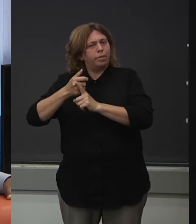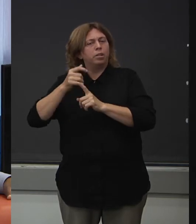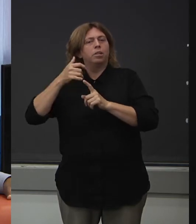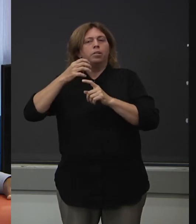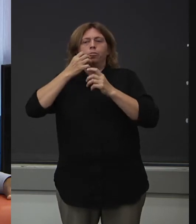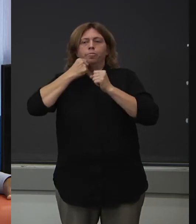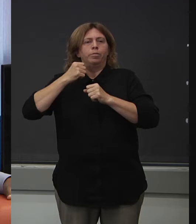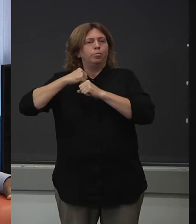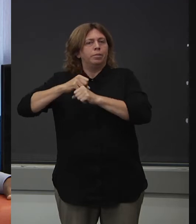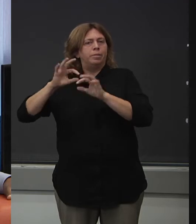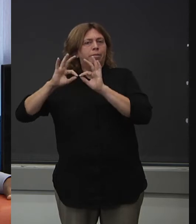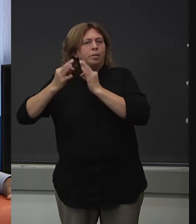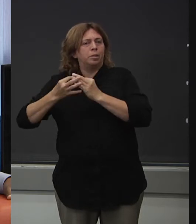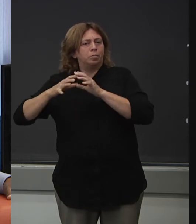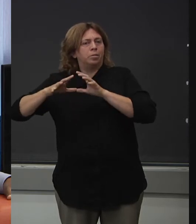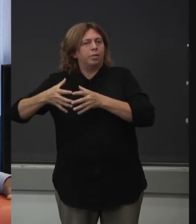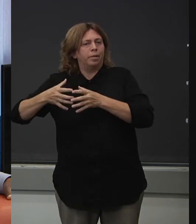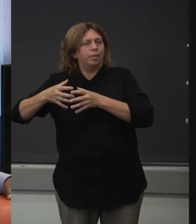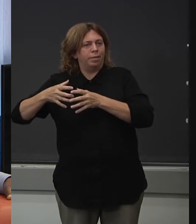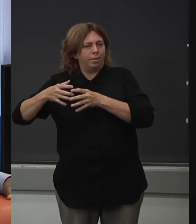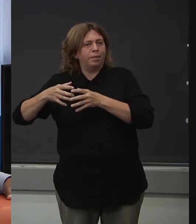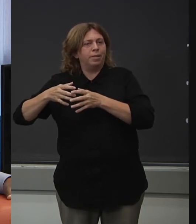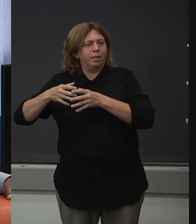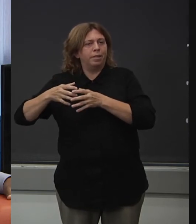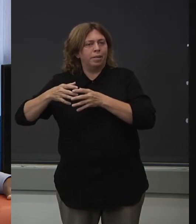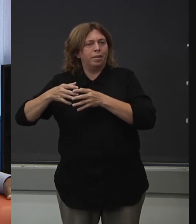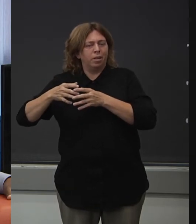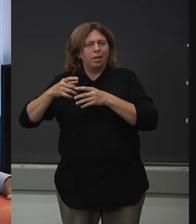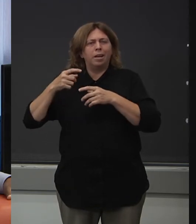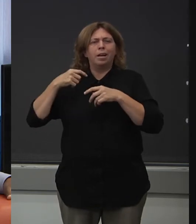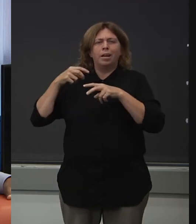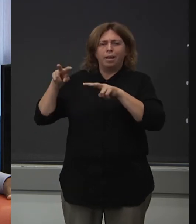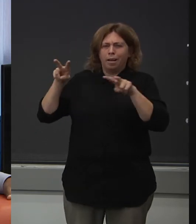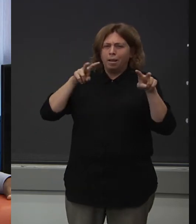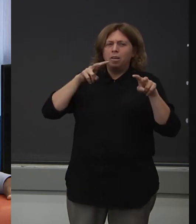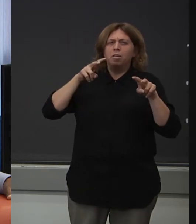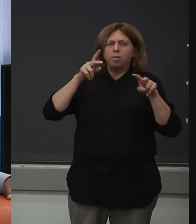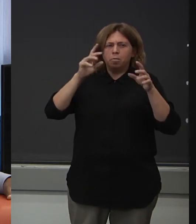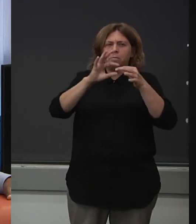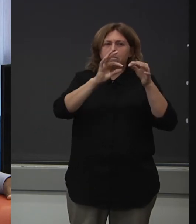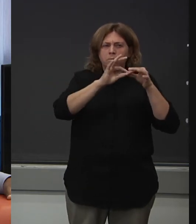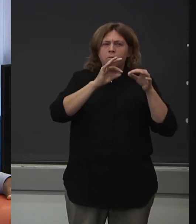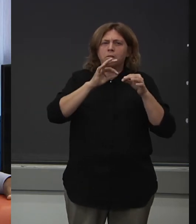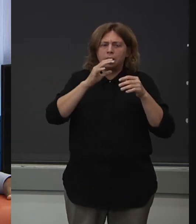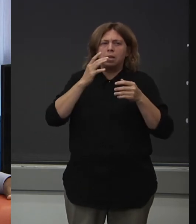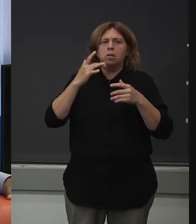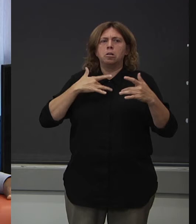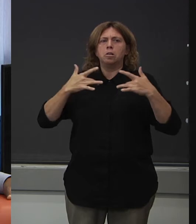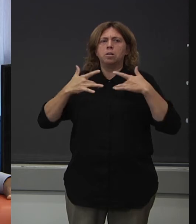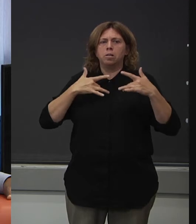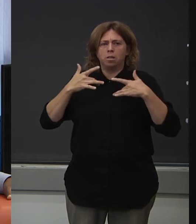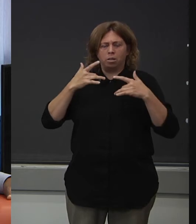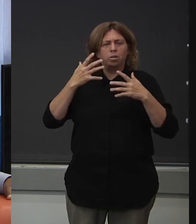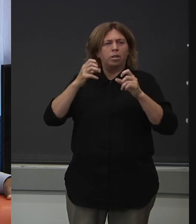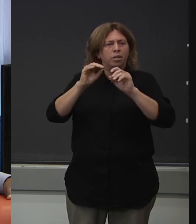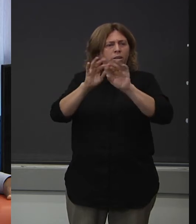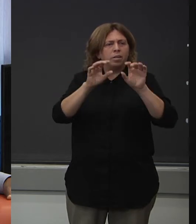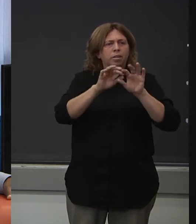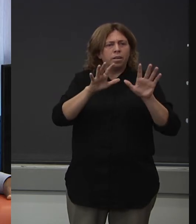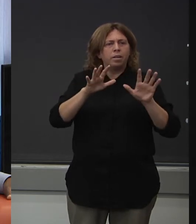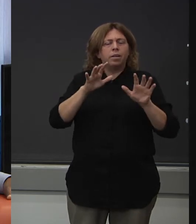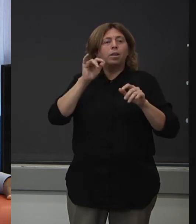We've heard some concerns loud and clear, and we sympathize with people who